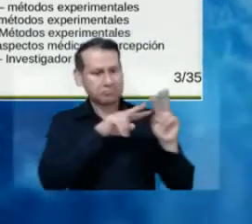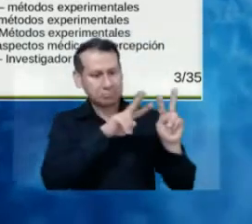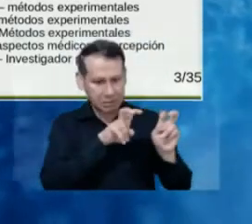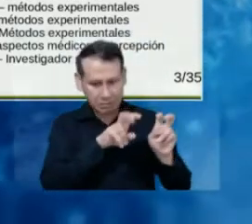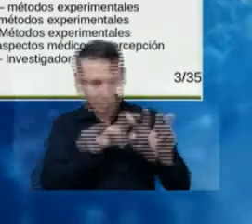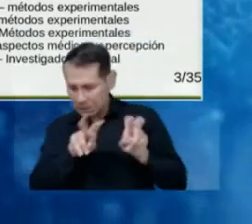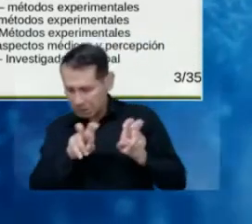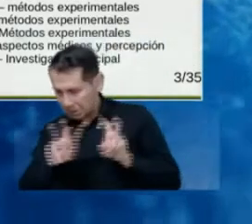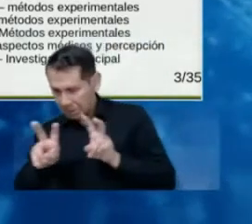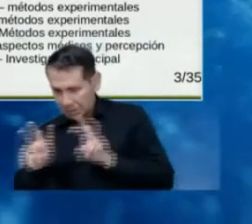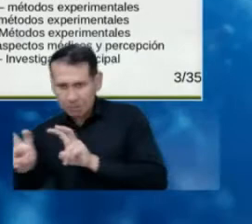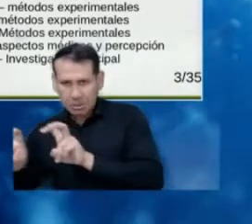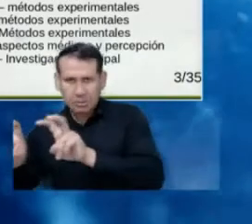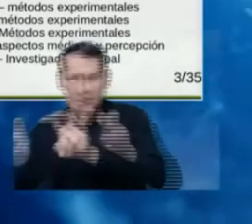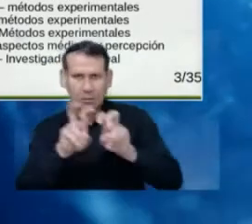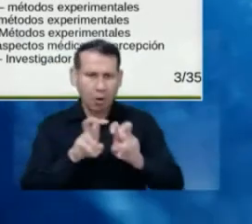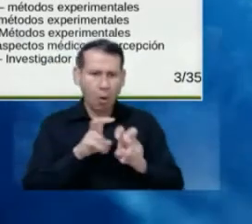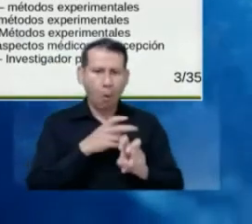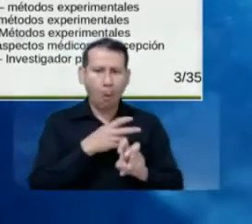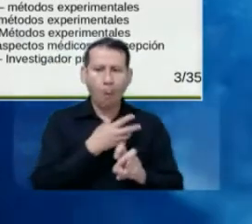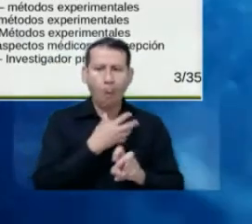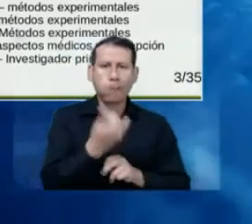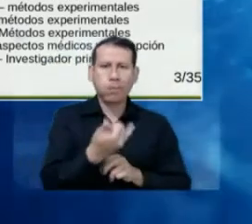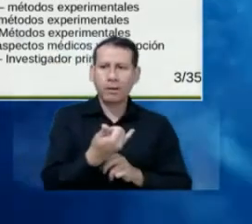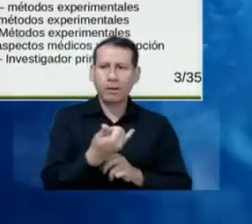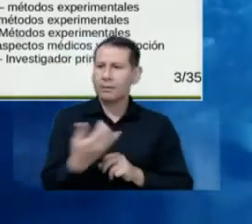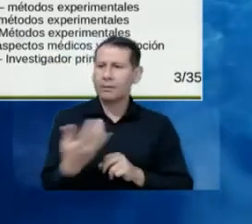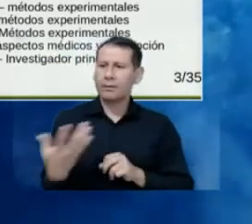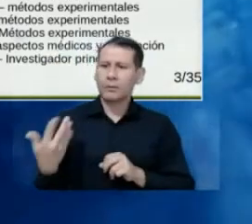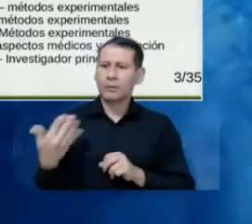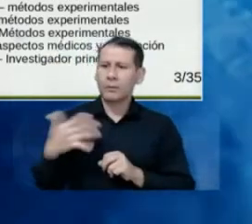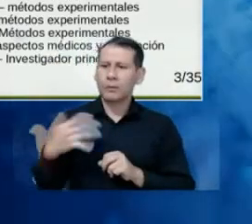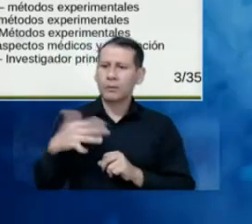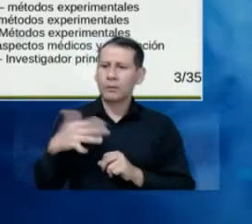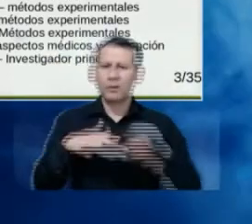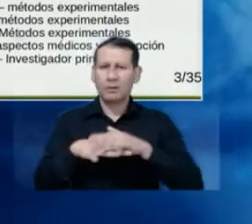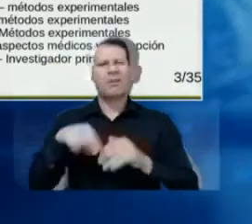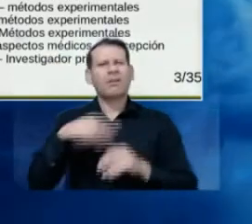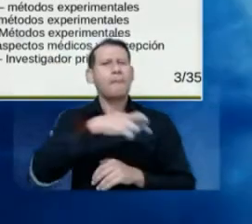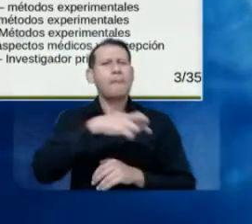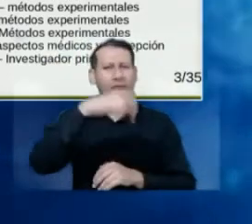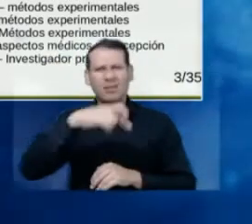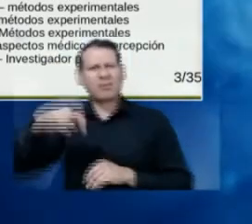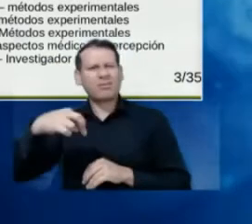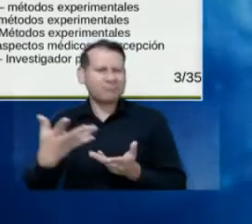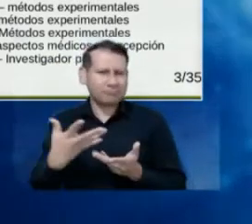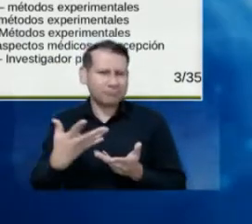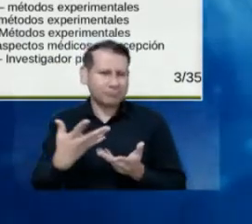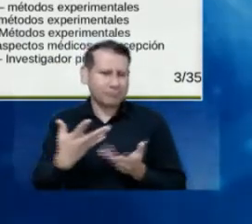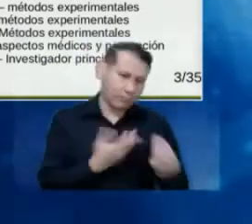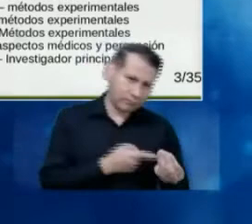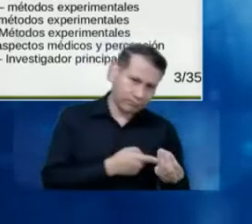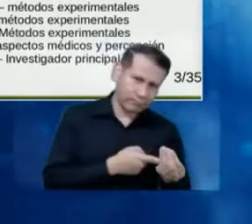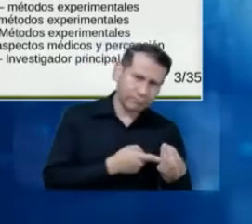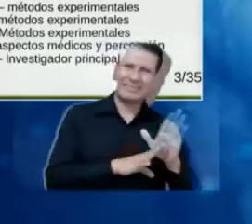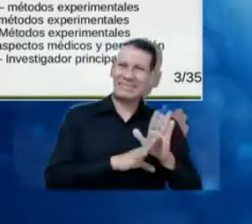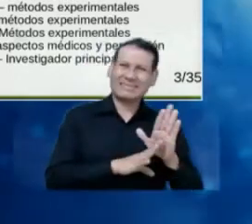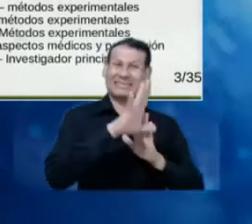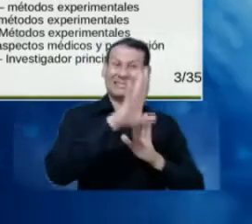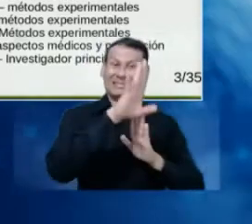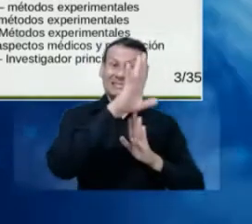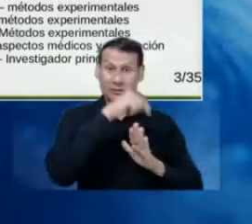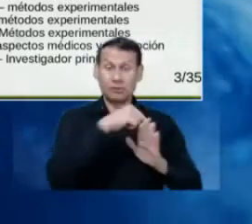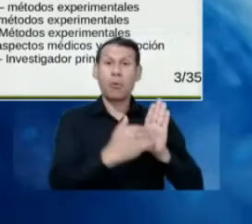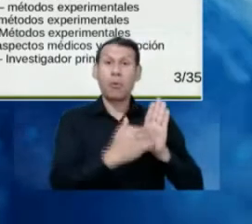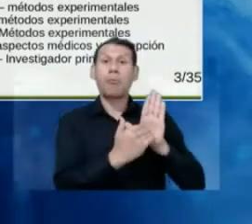covered by the project. We have here professionals. They are working on development of a physical and atomic model to